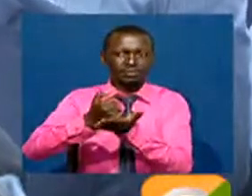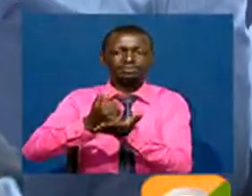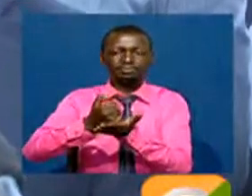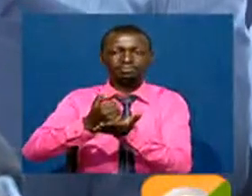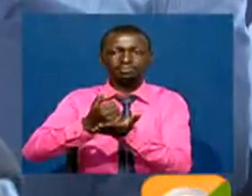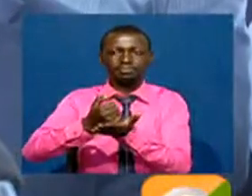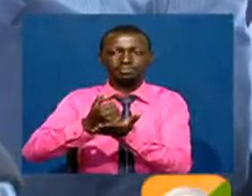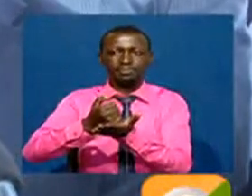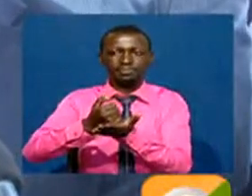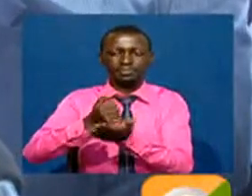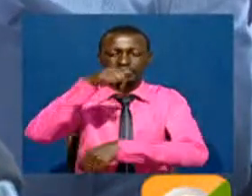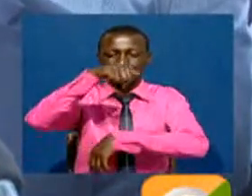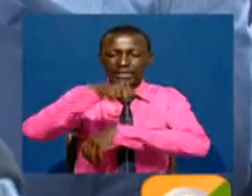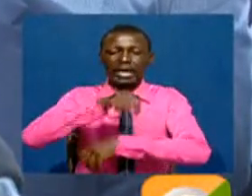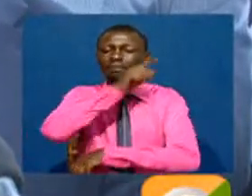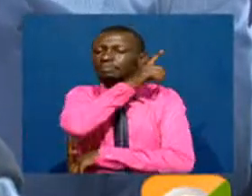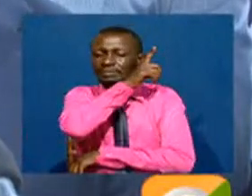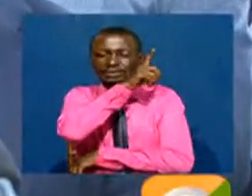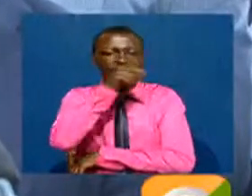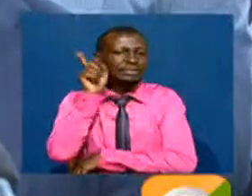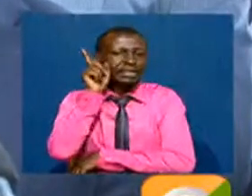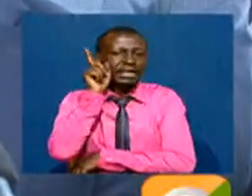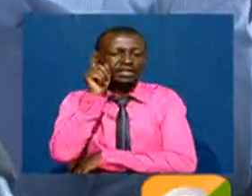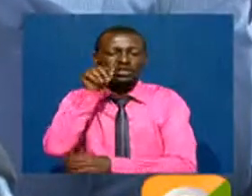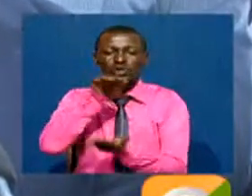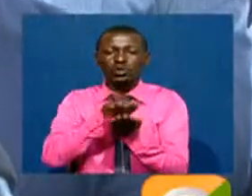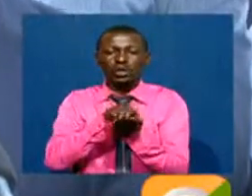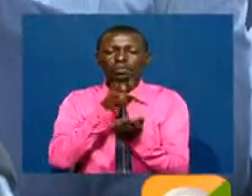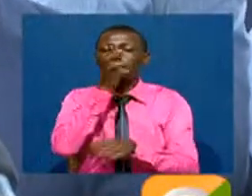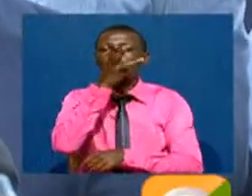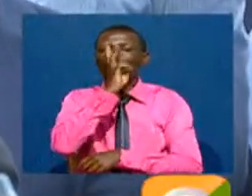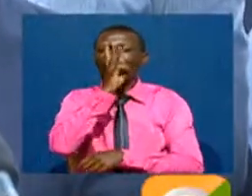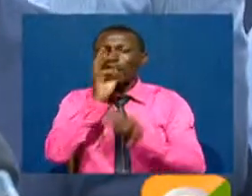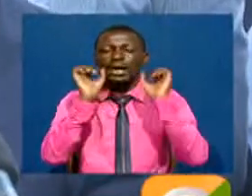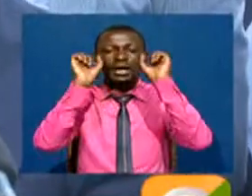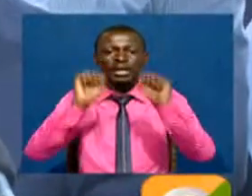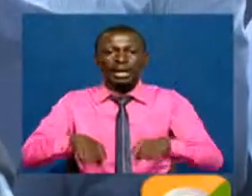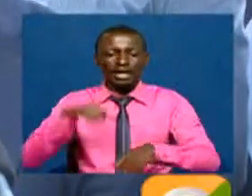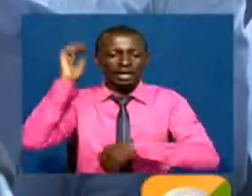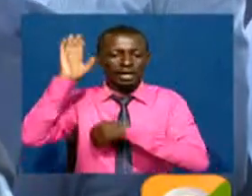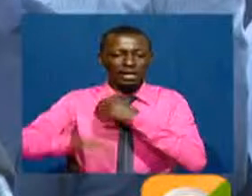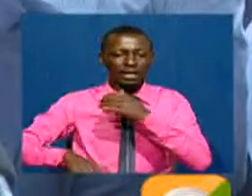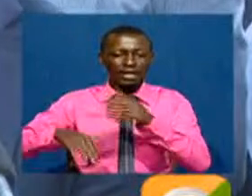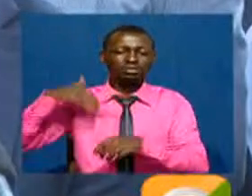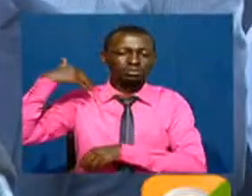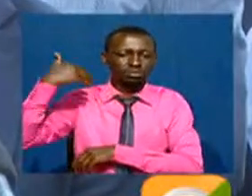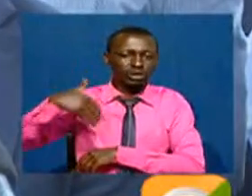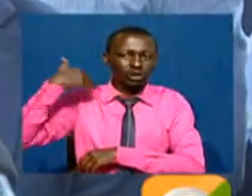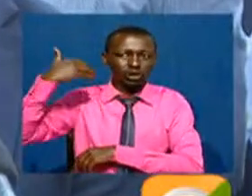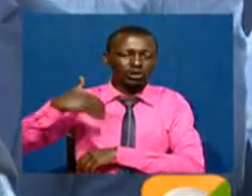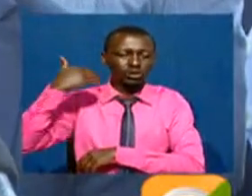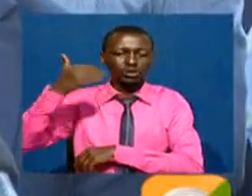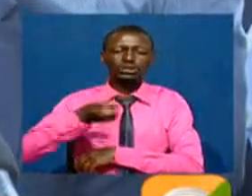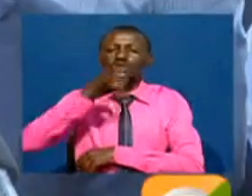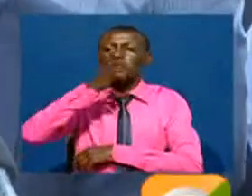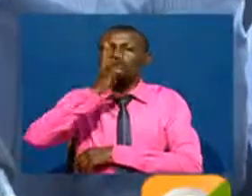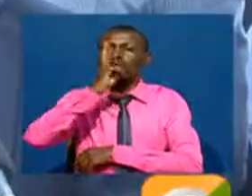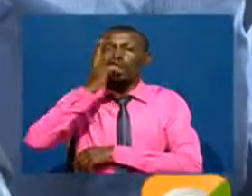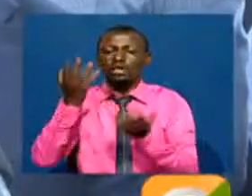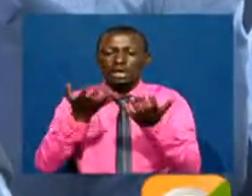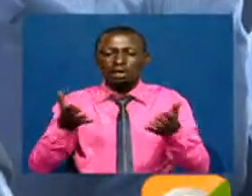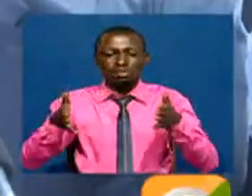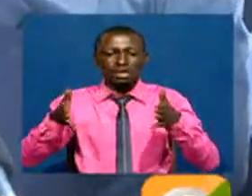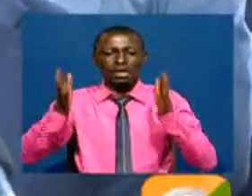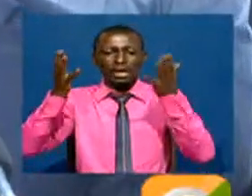the time it is dry and we want to do water tracking, rather than all the times we are carrying the big tanks where the communities